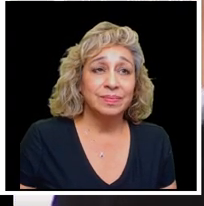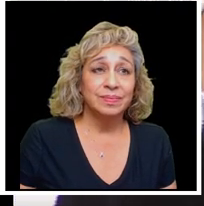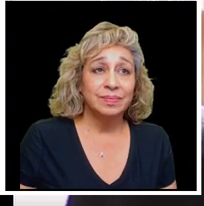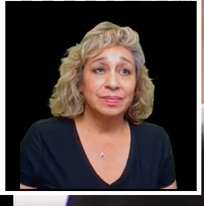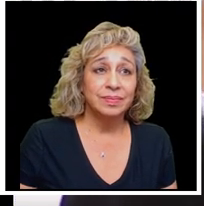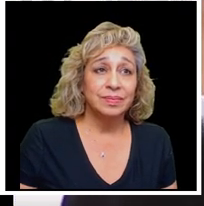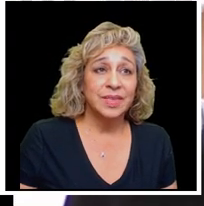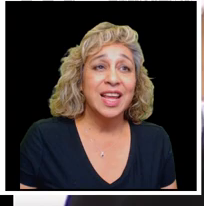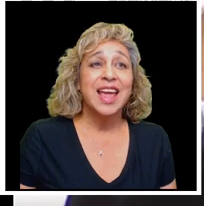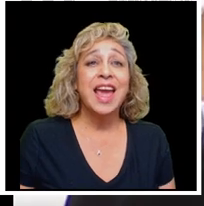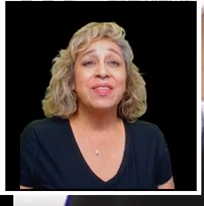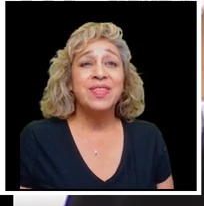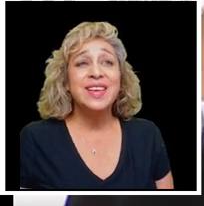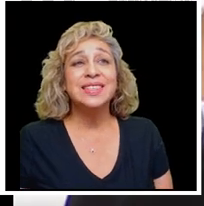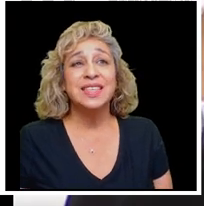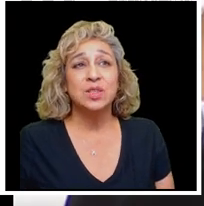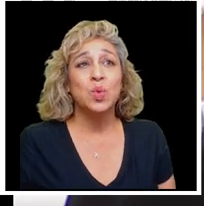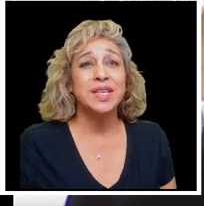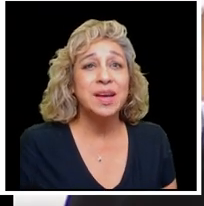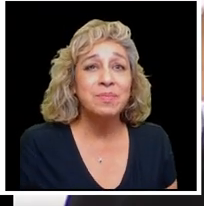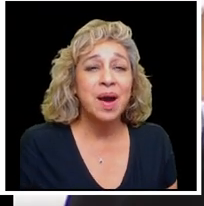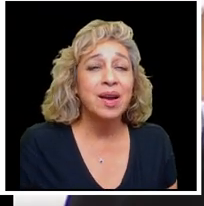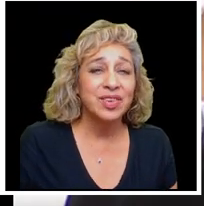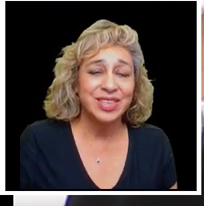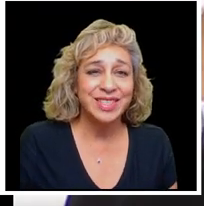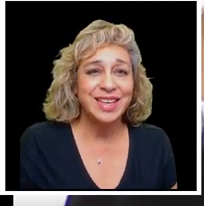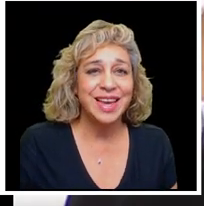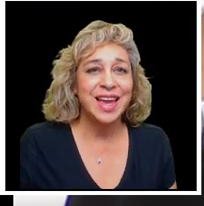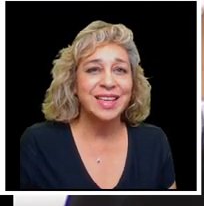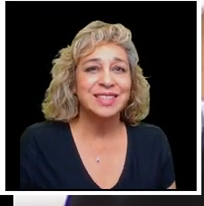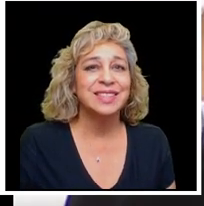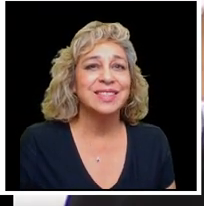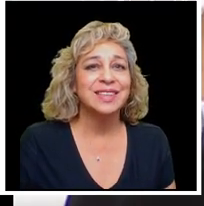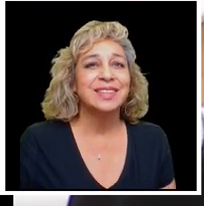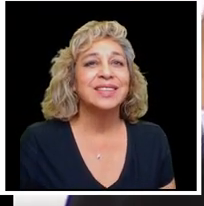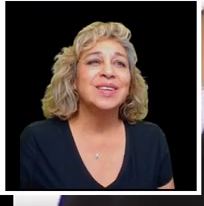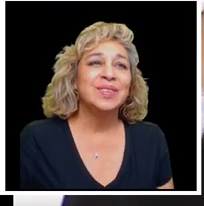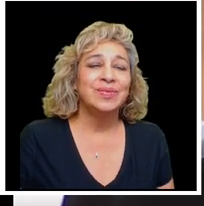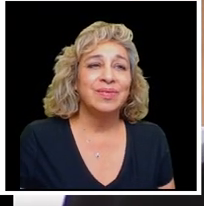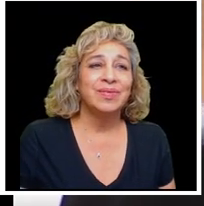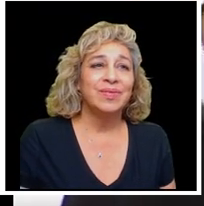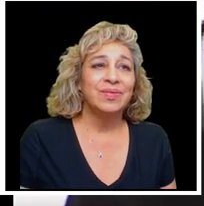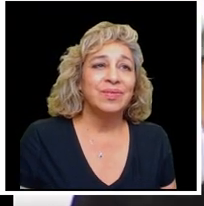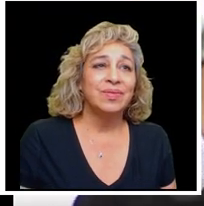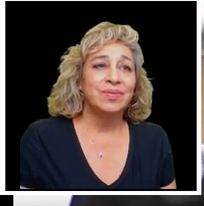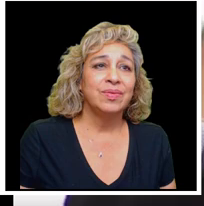and this is what democracy is a